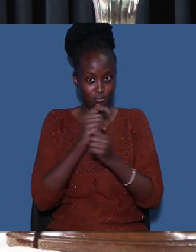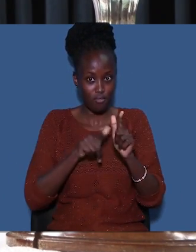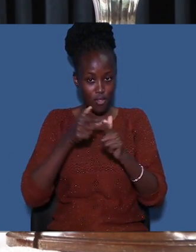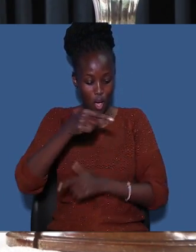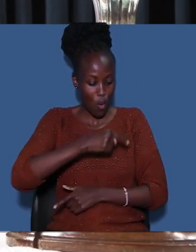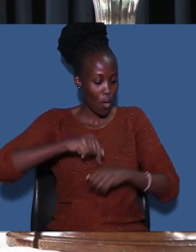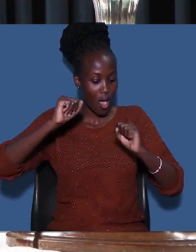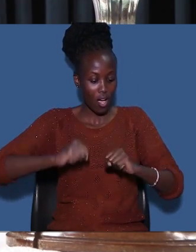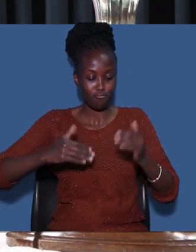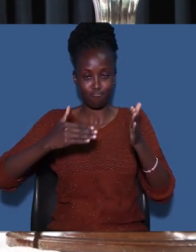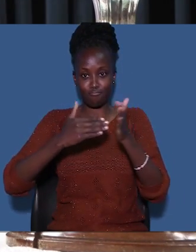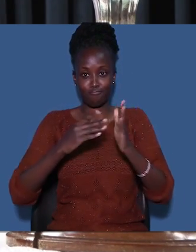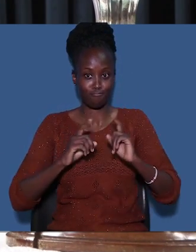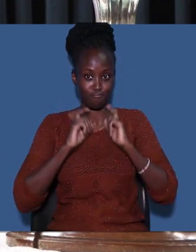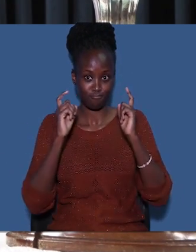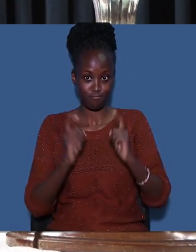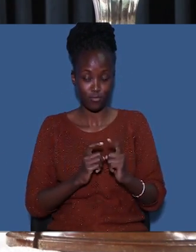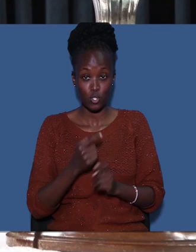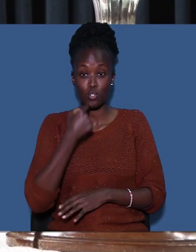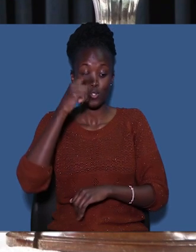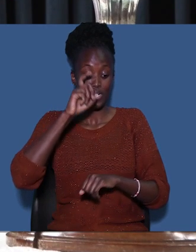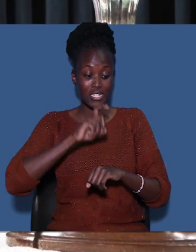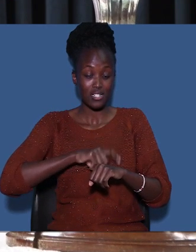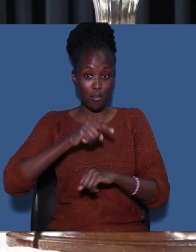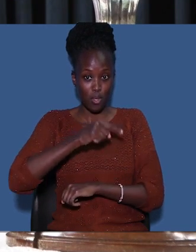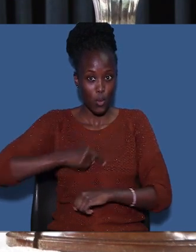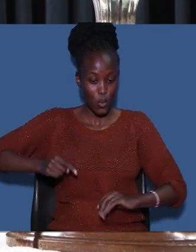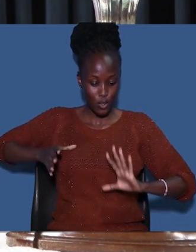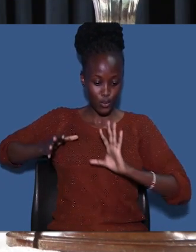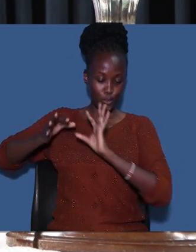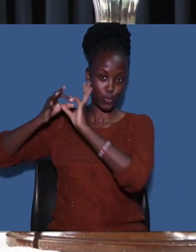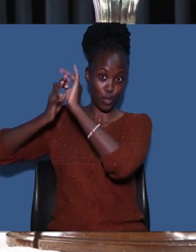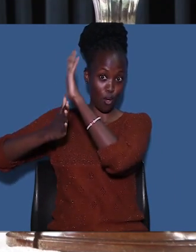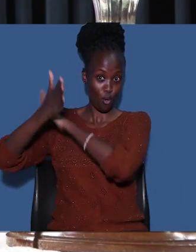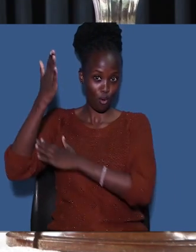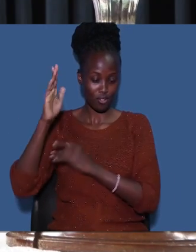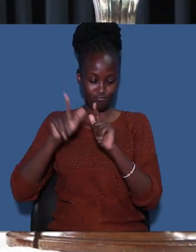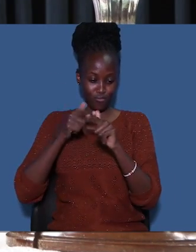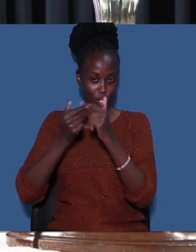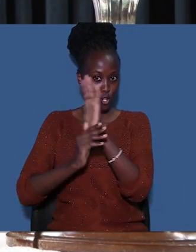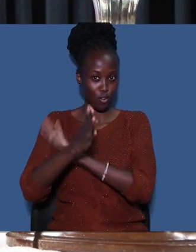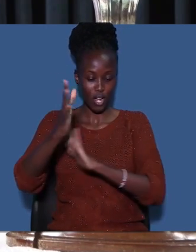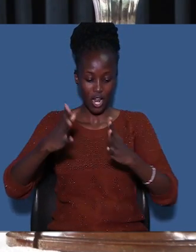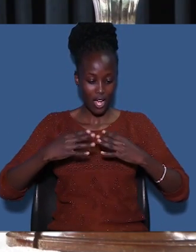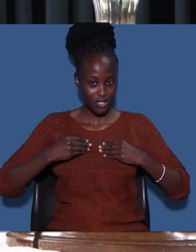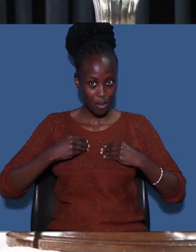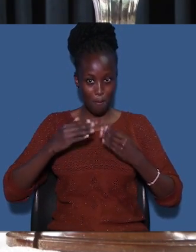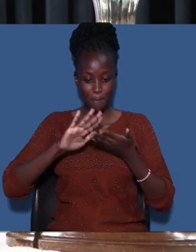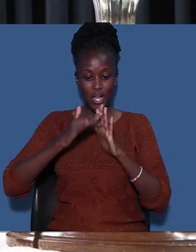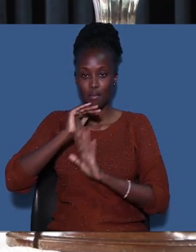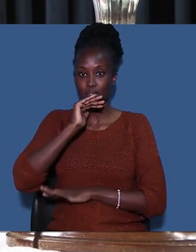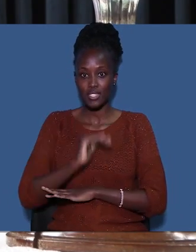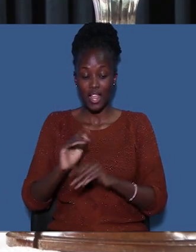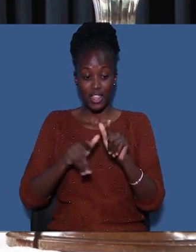avoid sin. When we get reconciled back to God, he adopts us as his sons, and we become brothers of